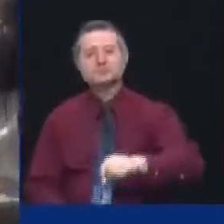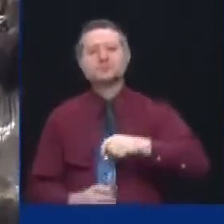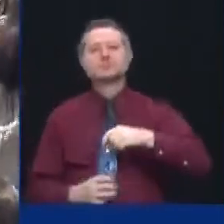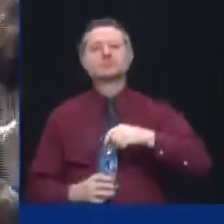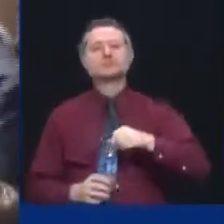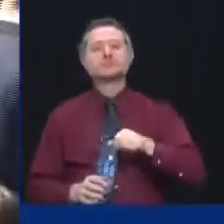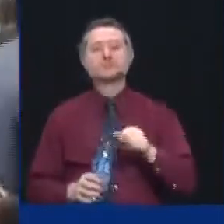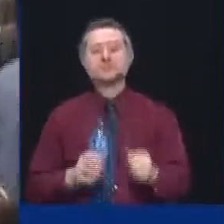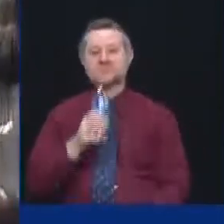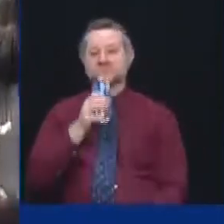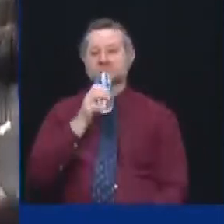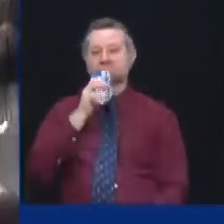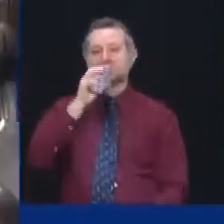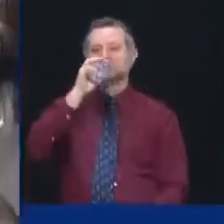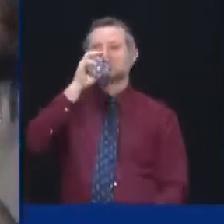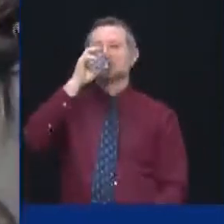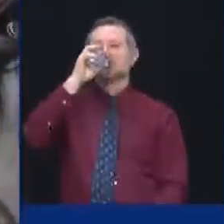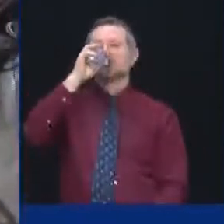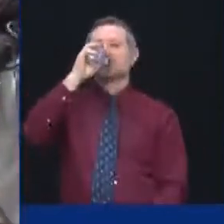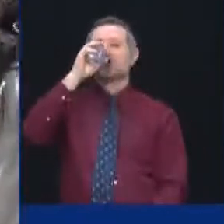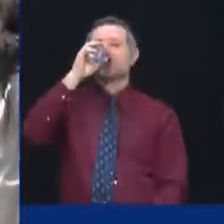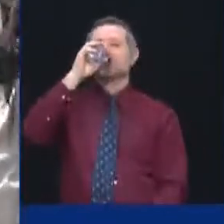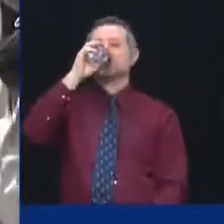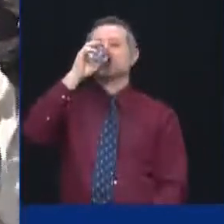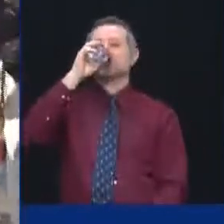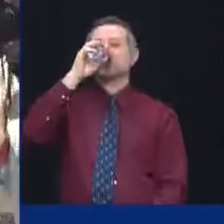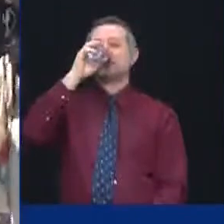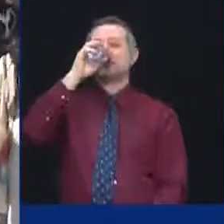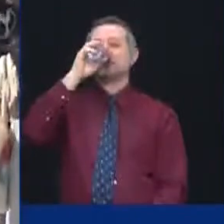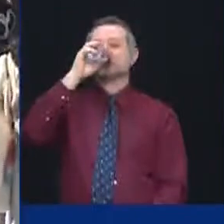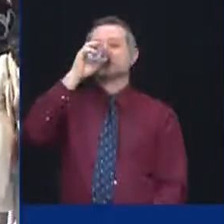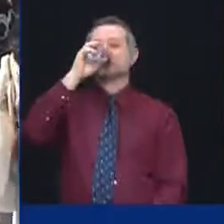new Penn Station from a new Long